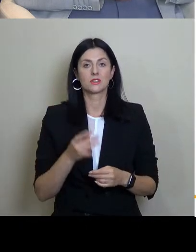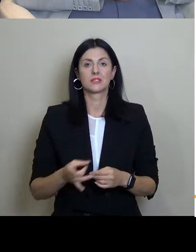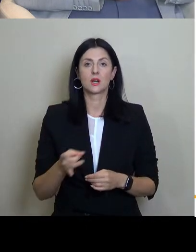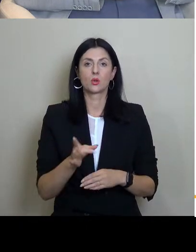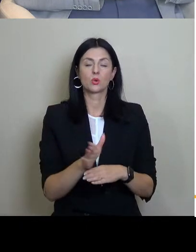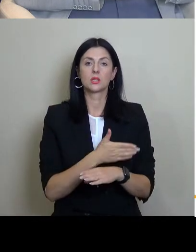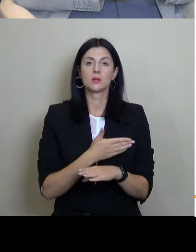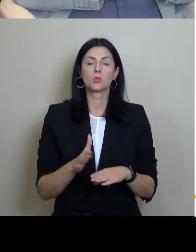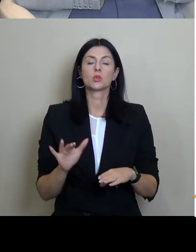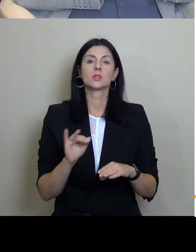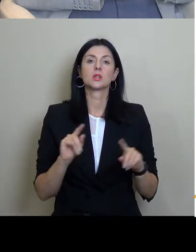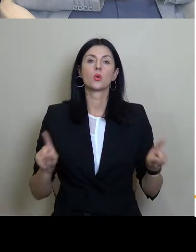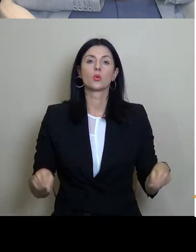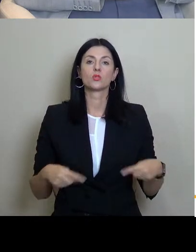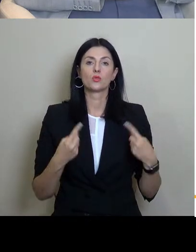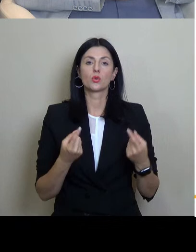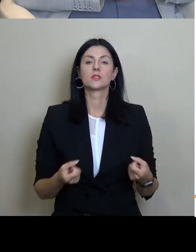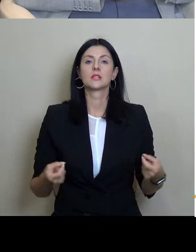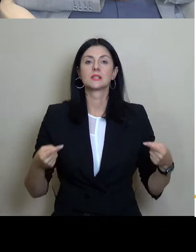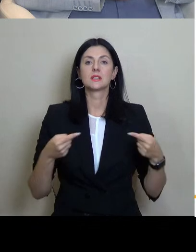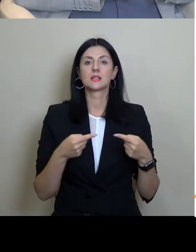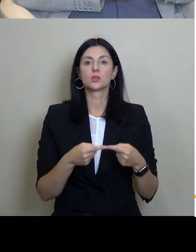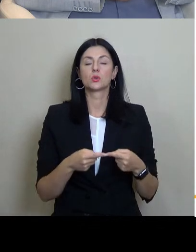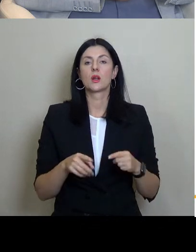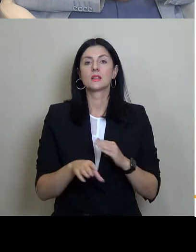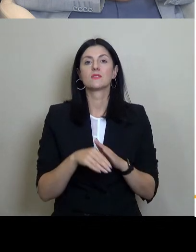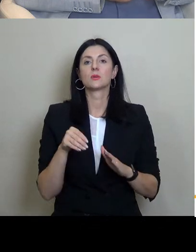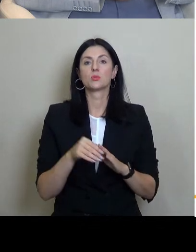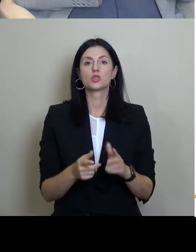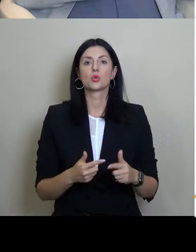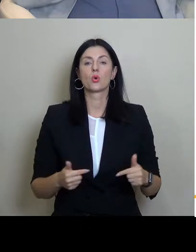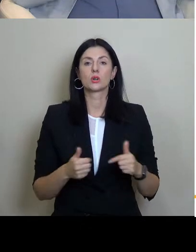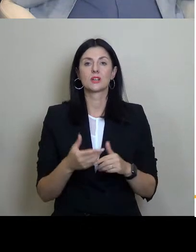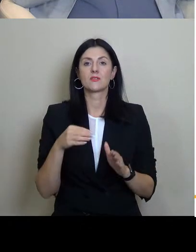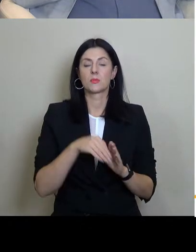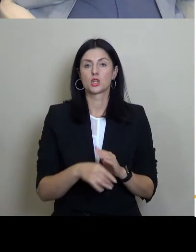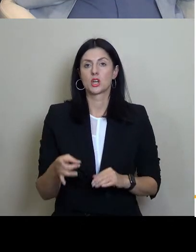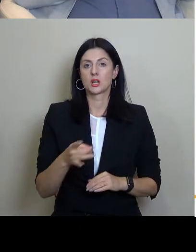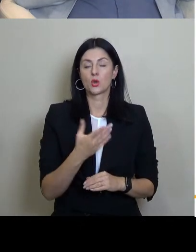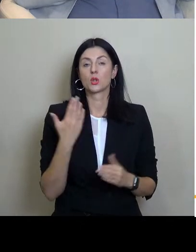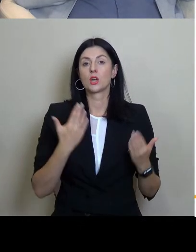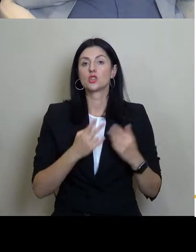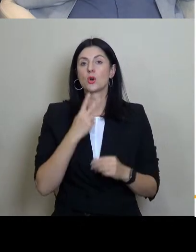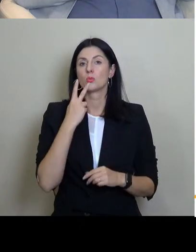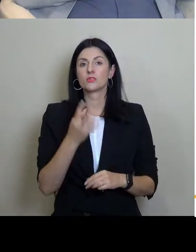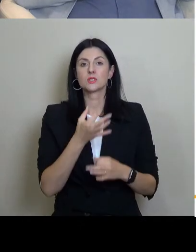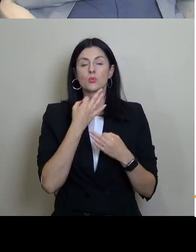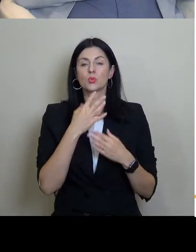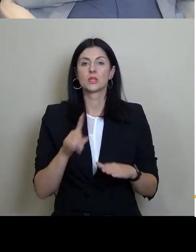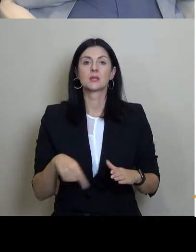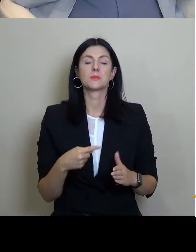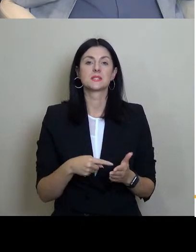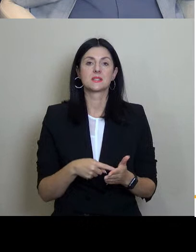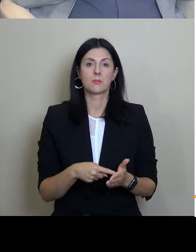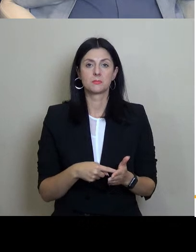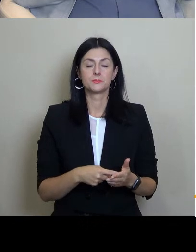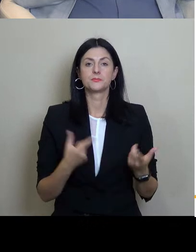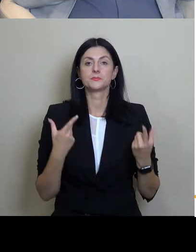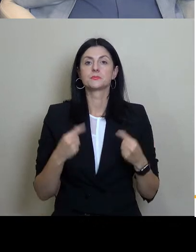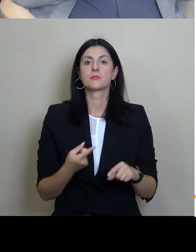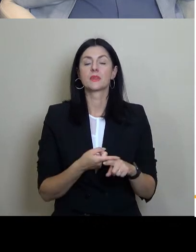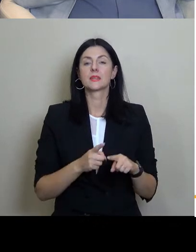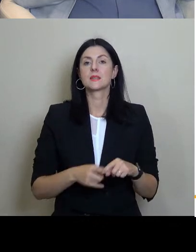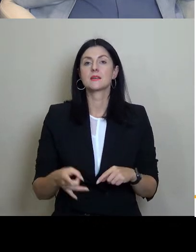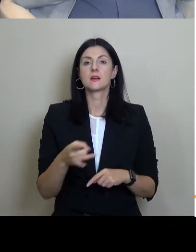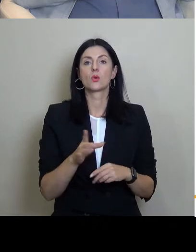this rayon division in the cities and to create the constituencies within the borders of the rayons. If we look at the cities